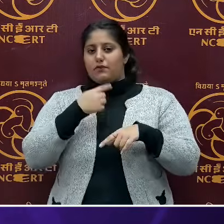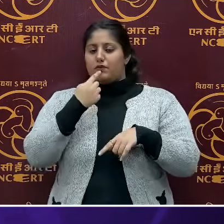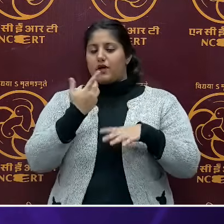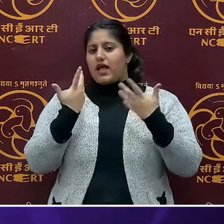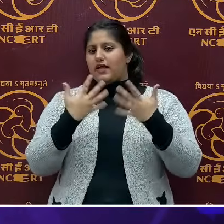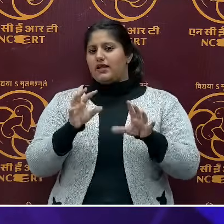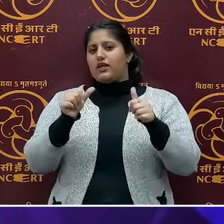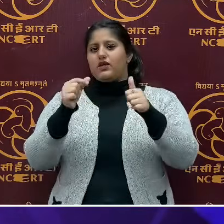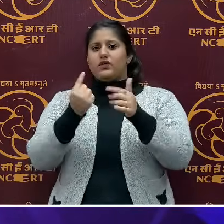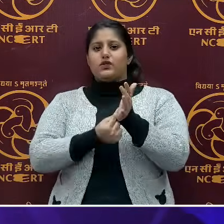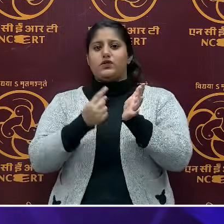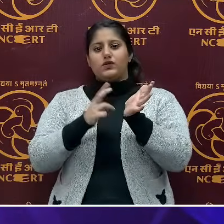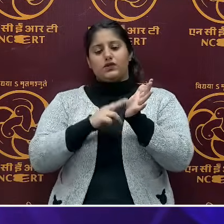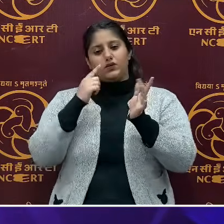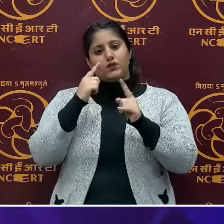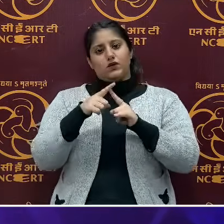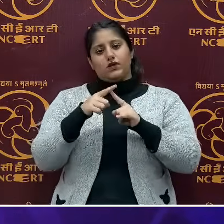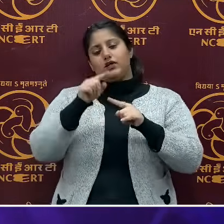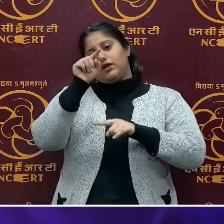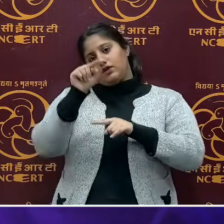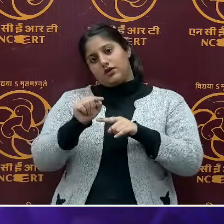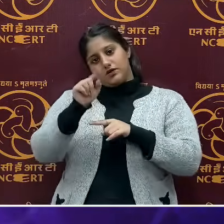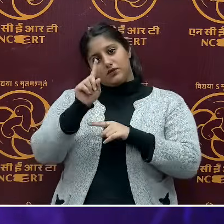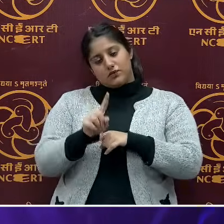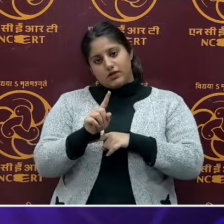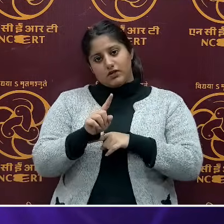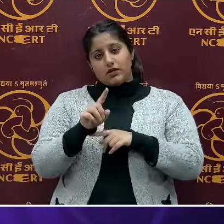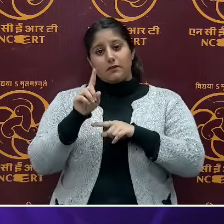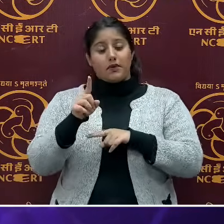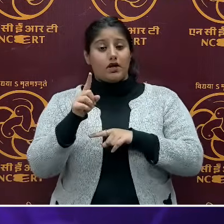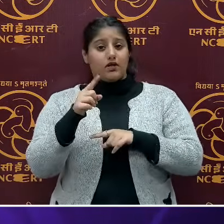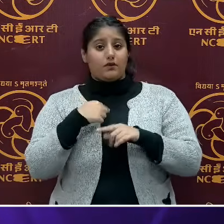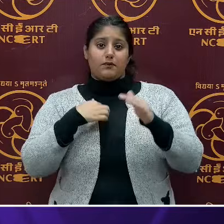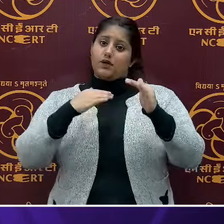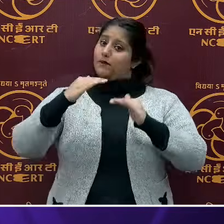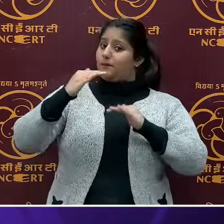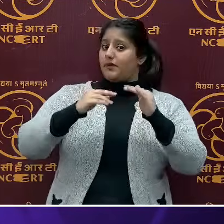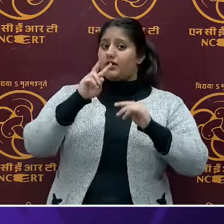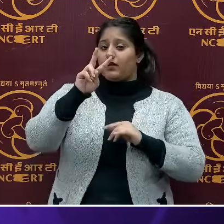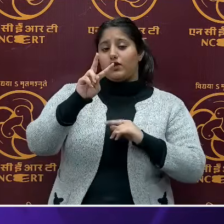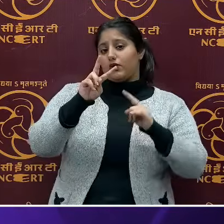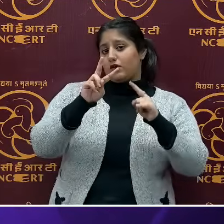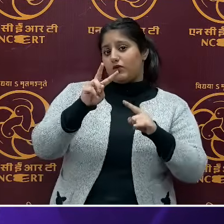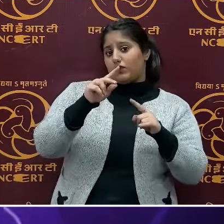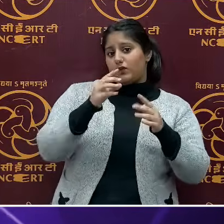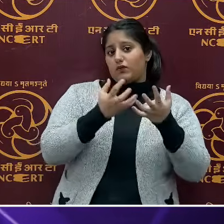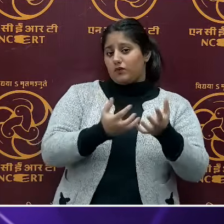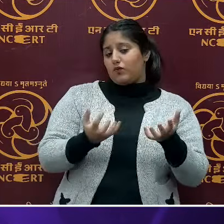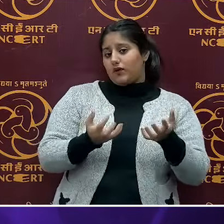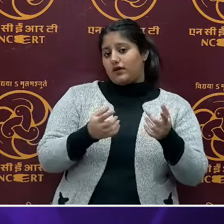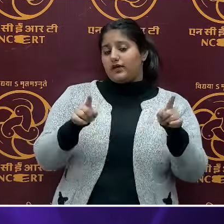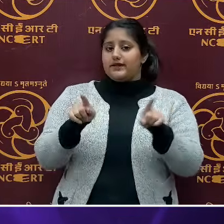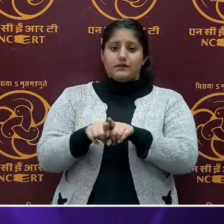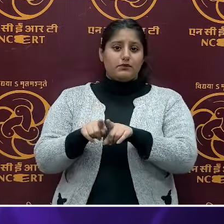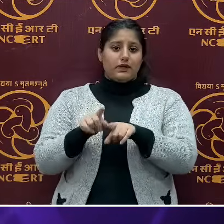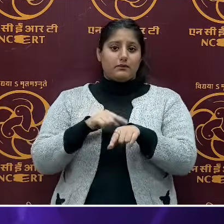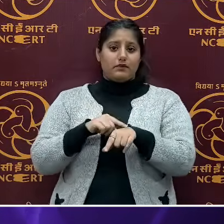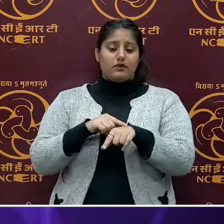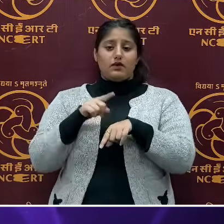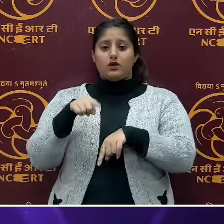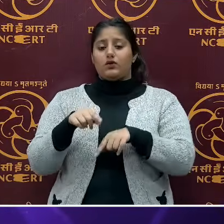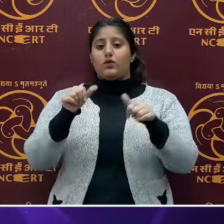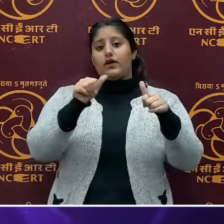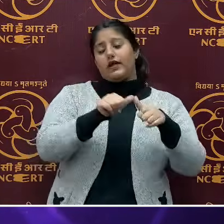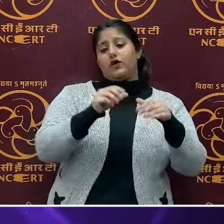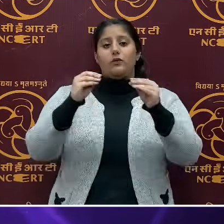any unit with the ratio one, but we are comparing the two quantities of the same kind. So what is A